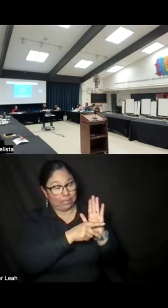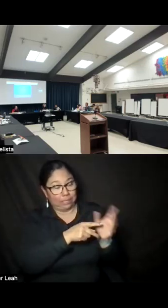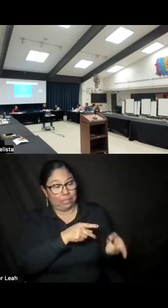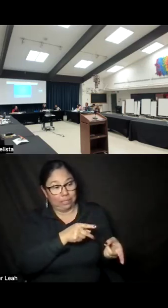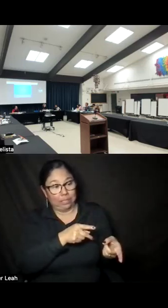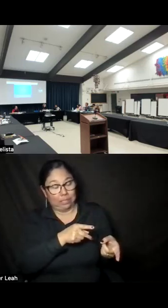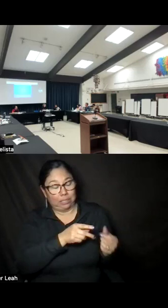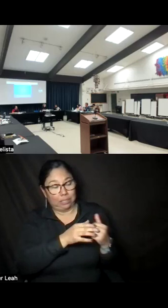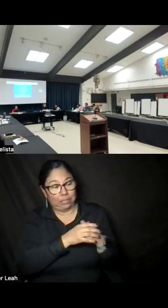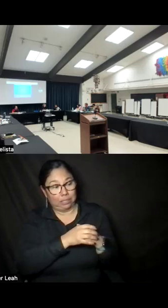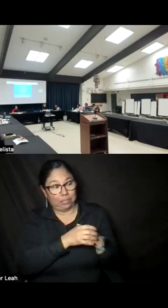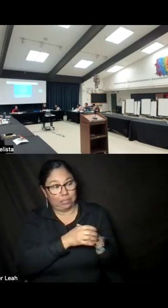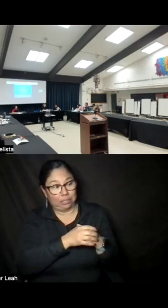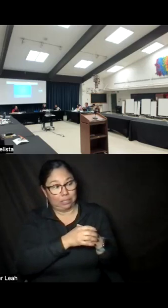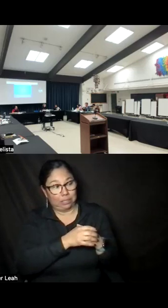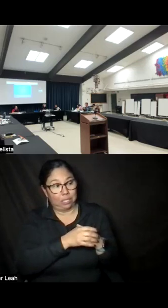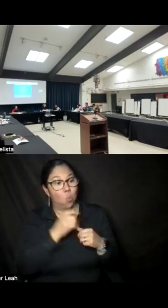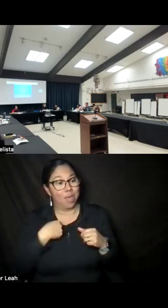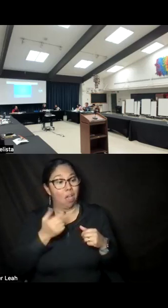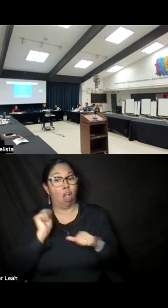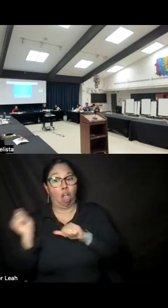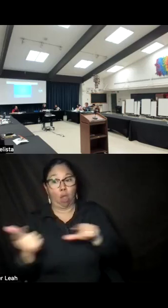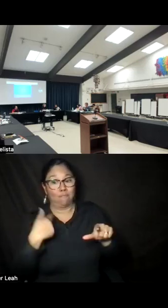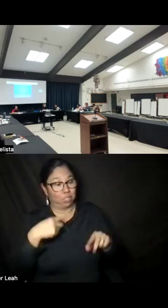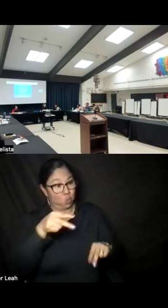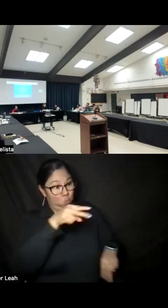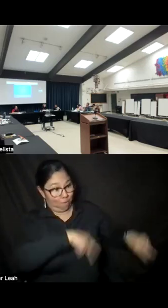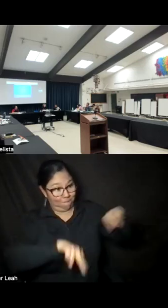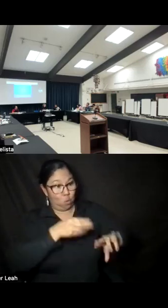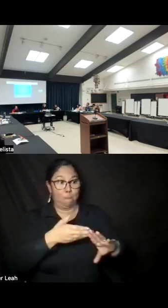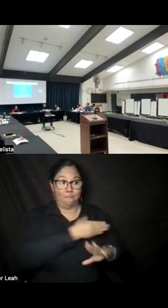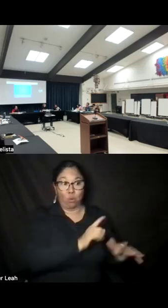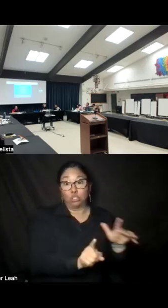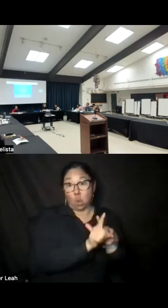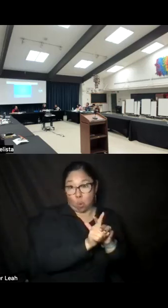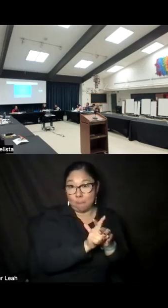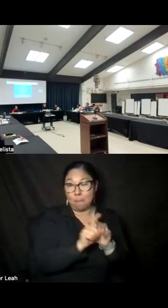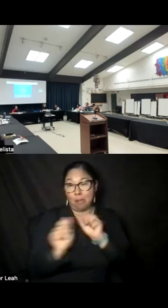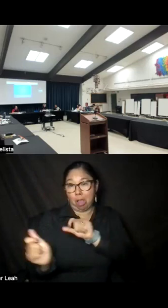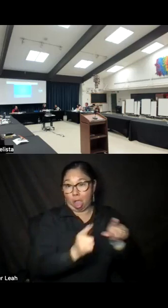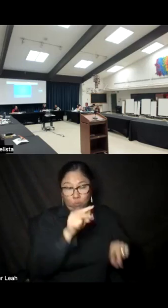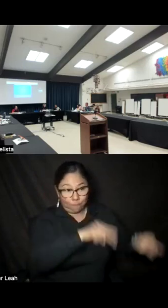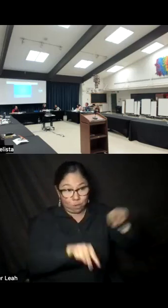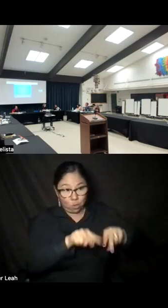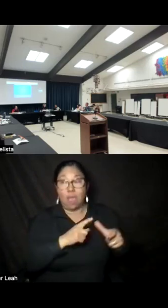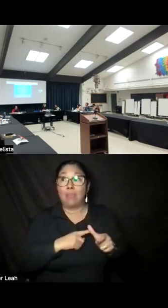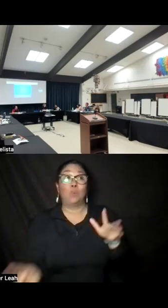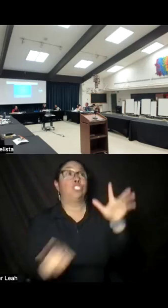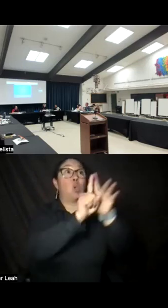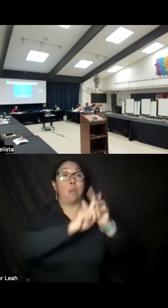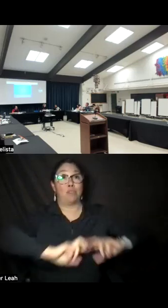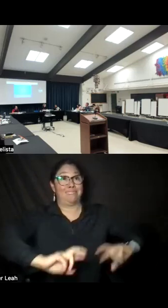to, we're going to review it. All of us are going to review it before we show up. And then we'll come up with ideas for revision so that we can